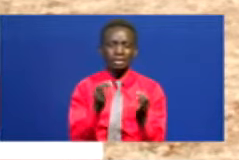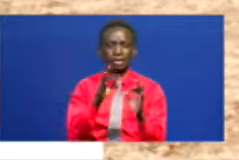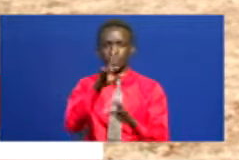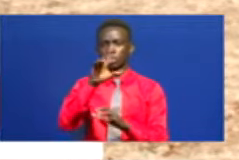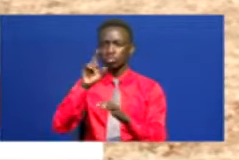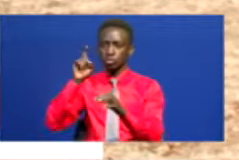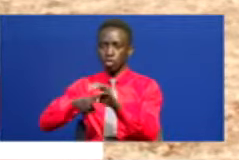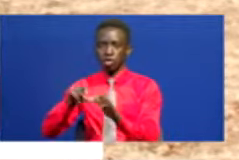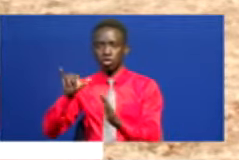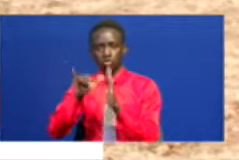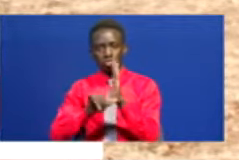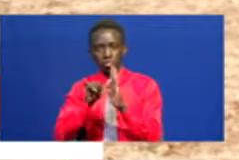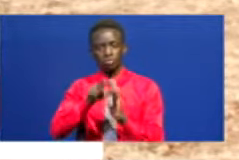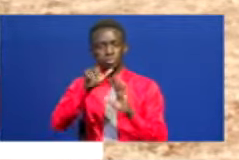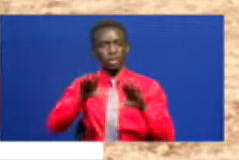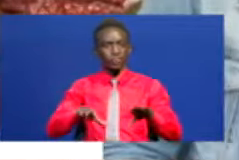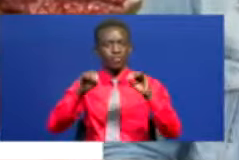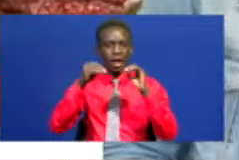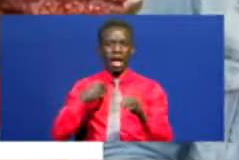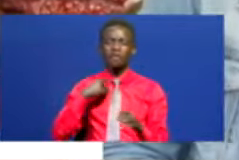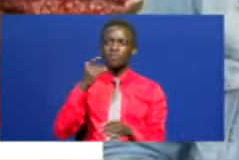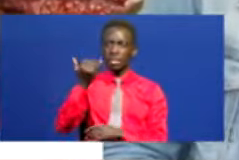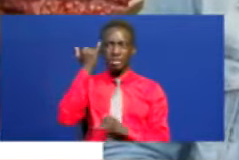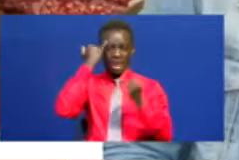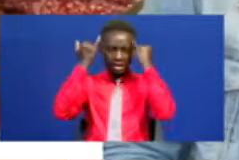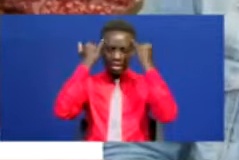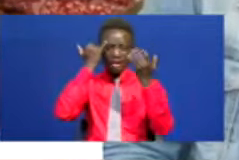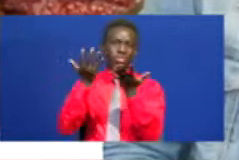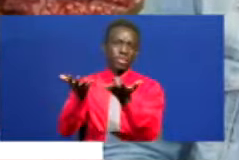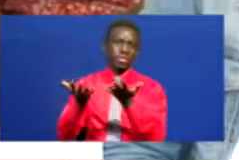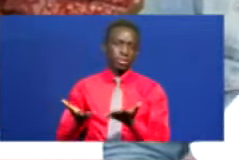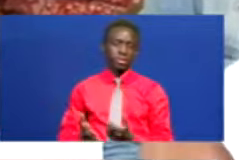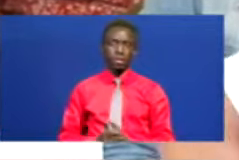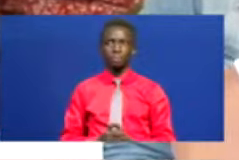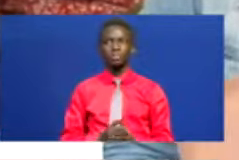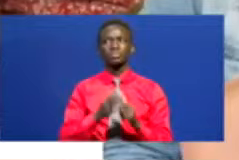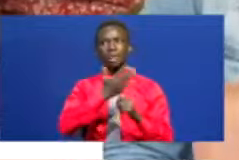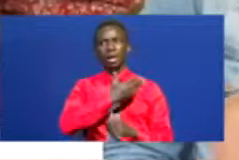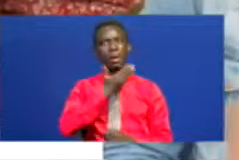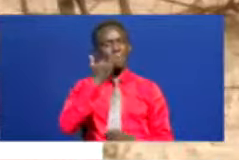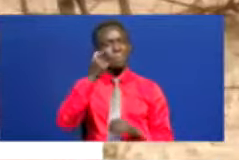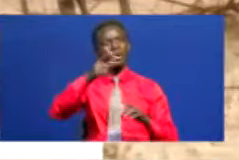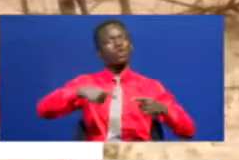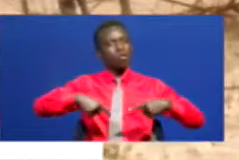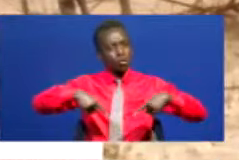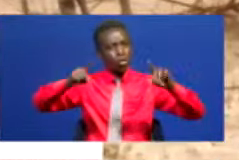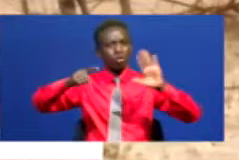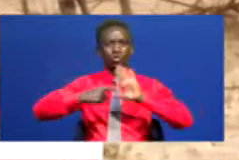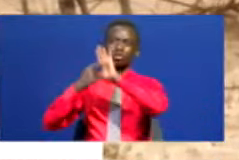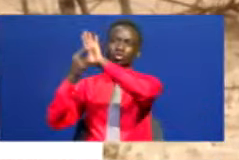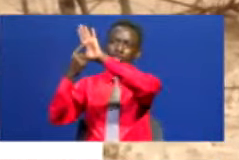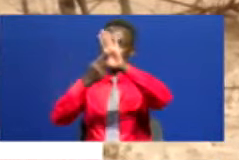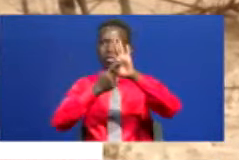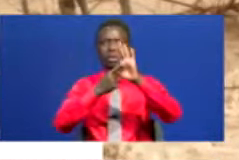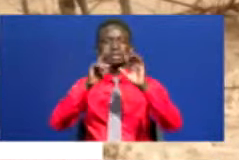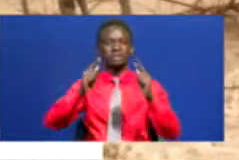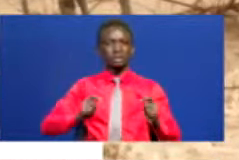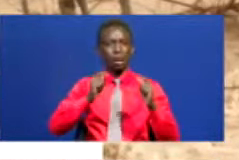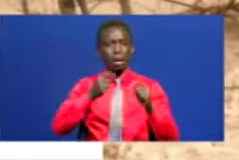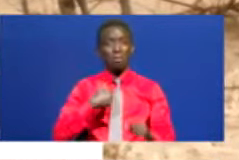YouTube, unapata a lot of your content. Expose your talent. I will not come asking you, we unajua kucheza dance,